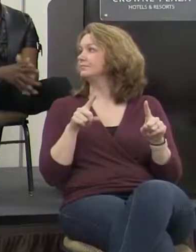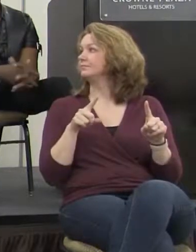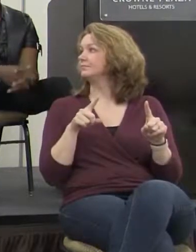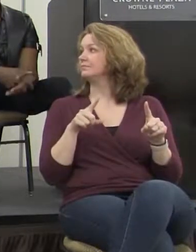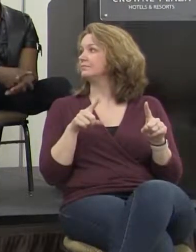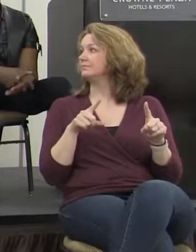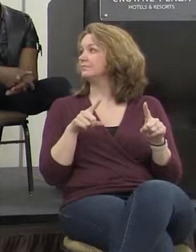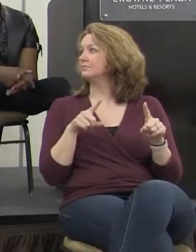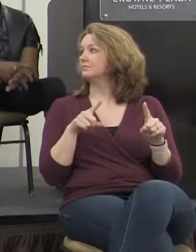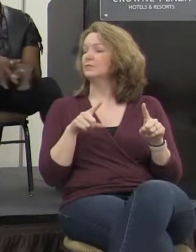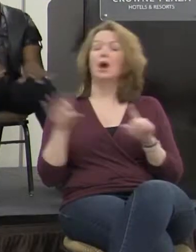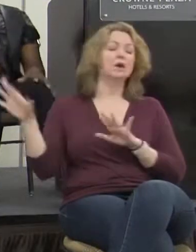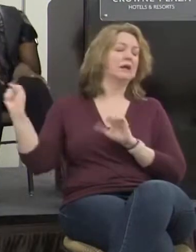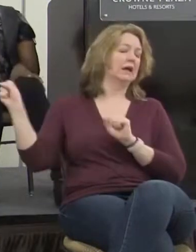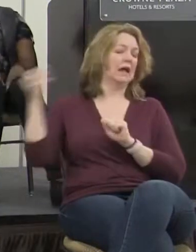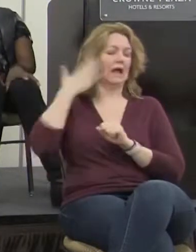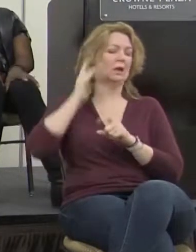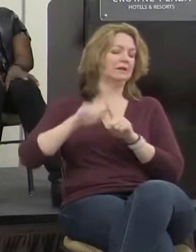about.